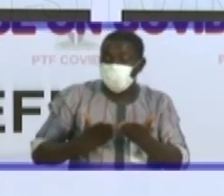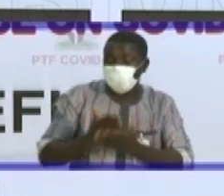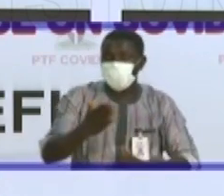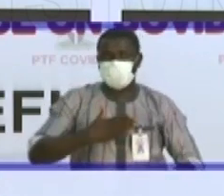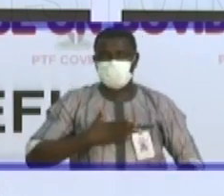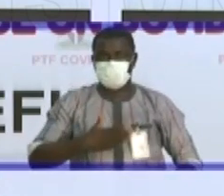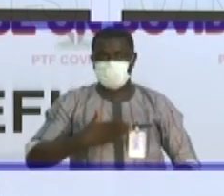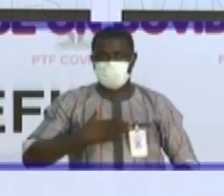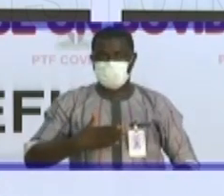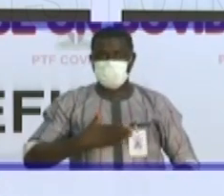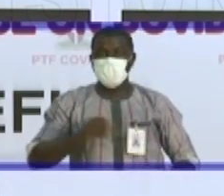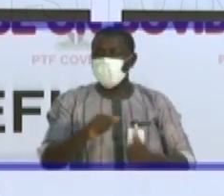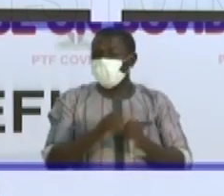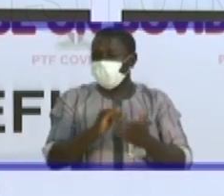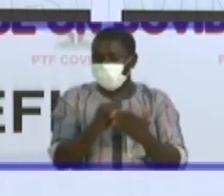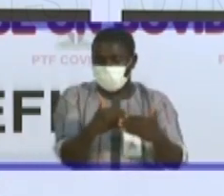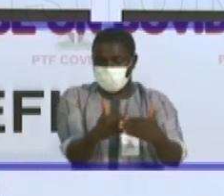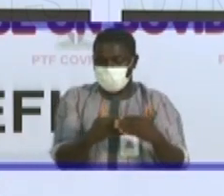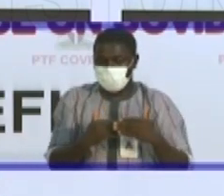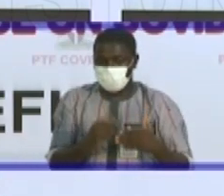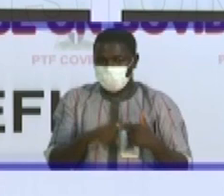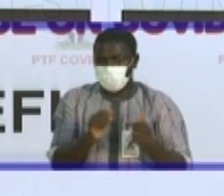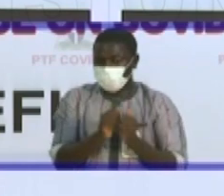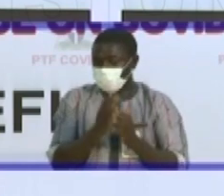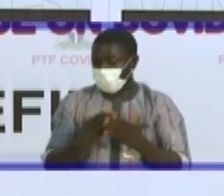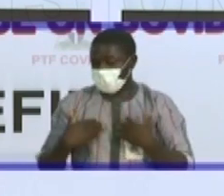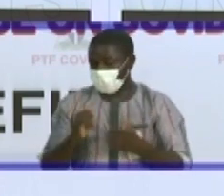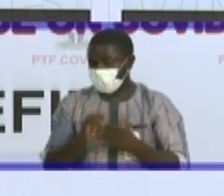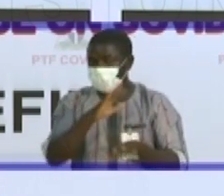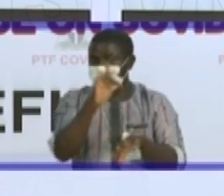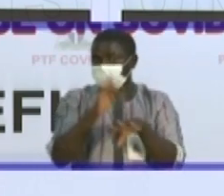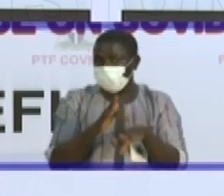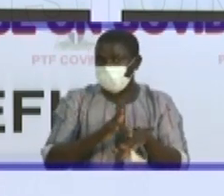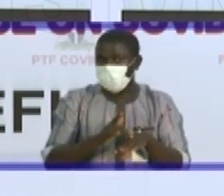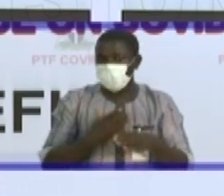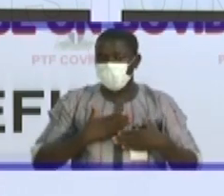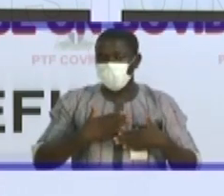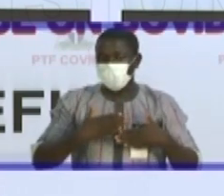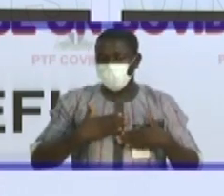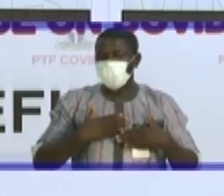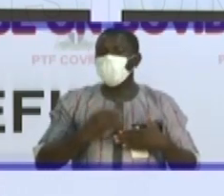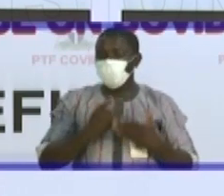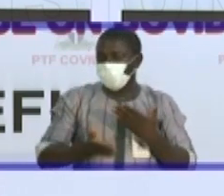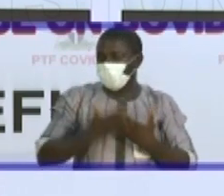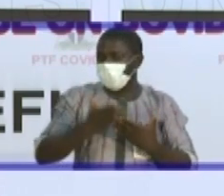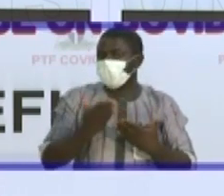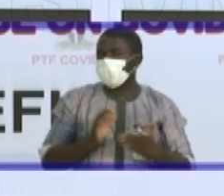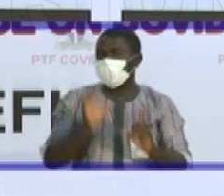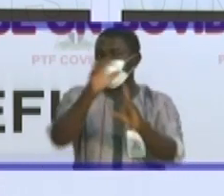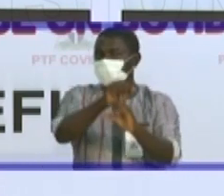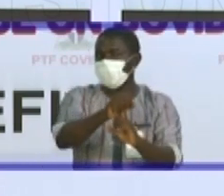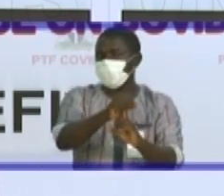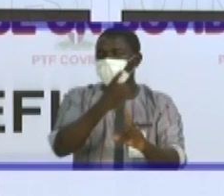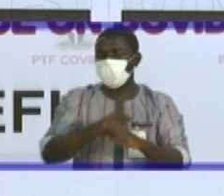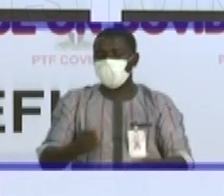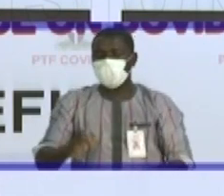you into close proximity with an infected person, you could easily catch COVID, whether it's from coughing,